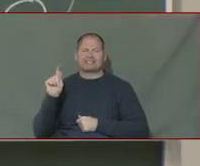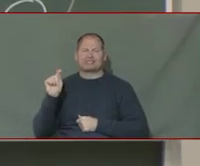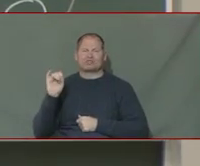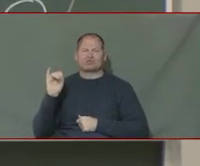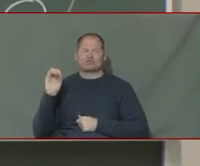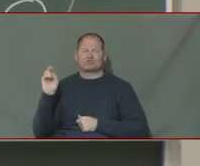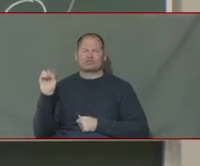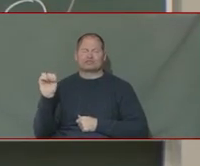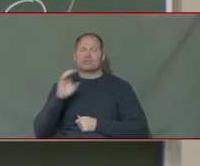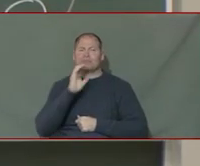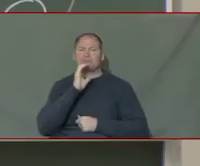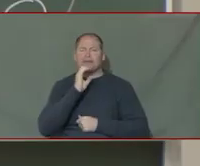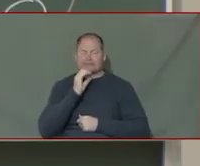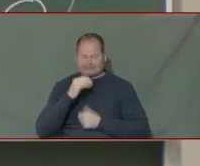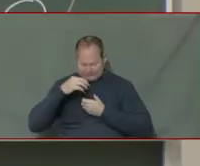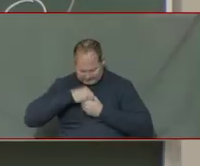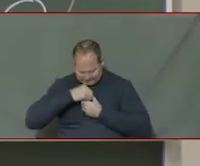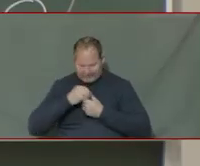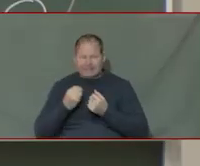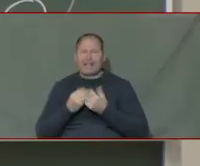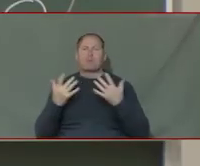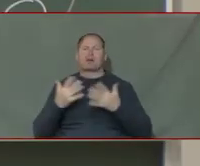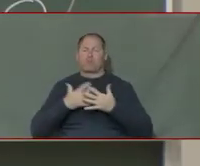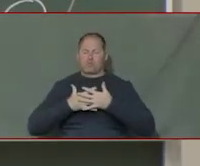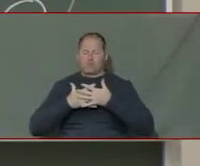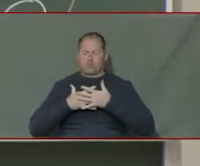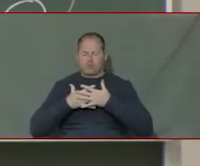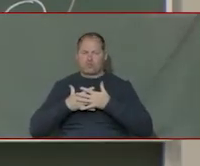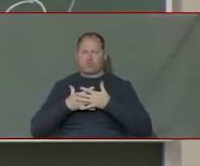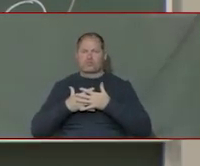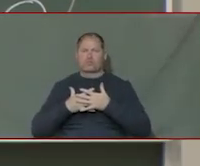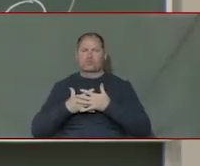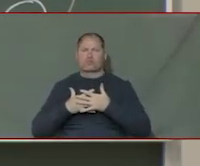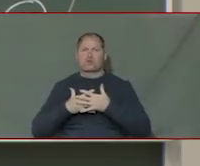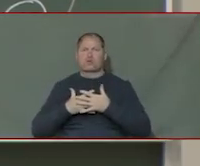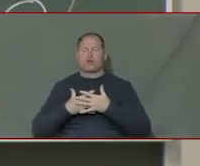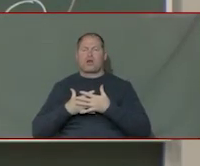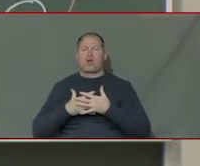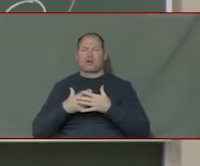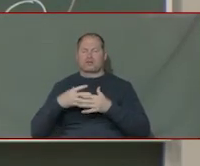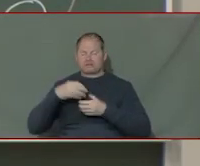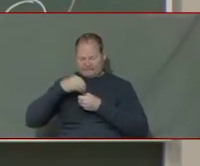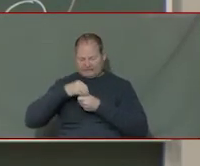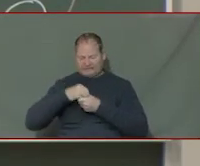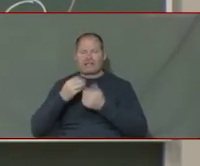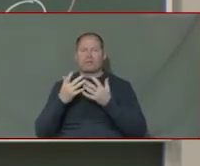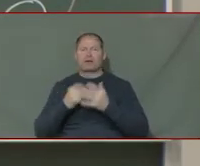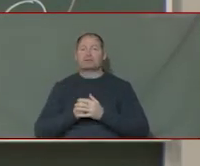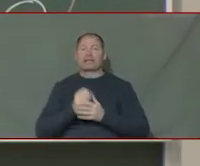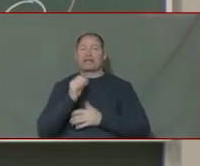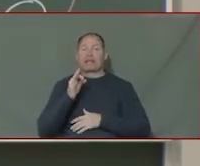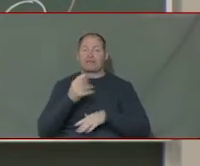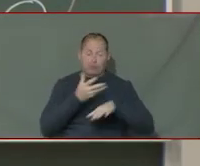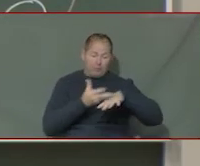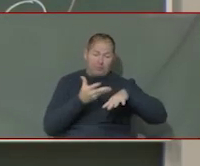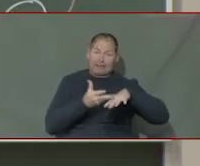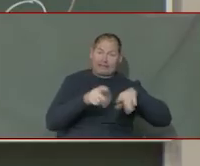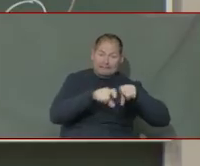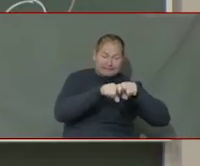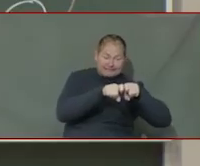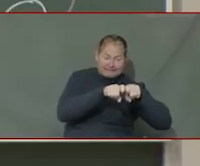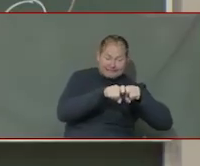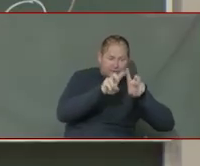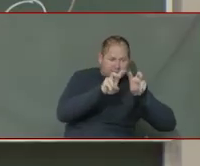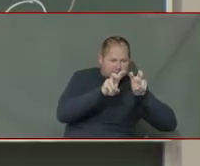It's simply how much is in there. If I say your blood, I test your blood, and you've got a high carbon dioxide concentration,